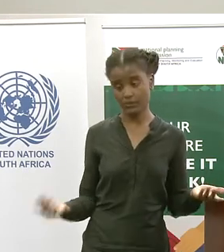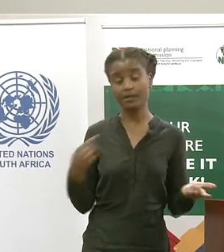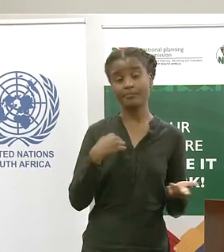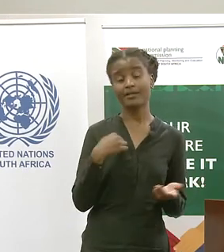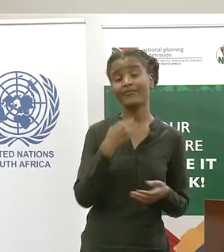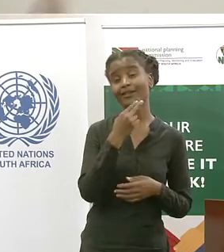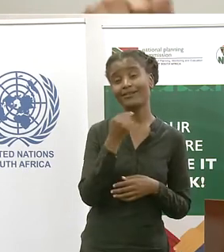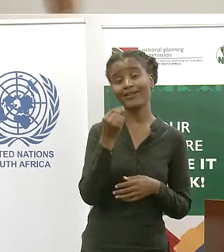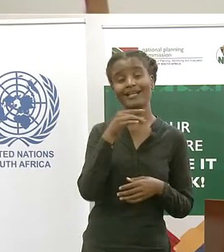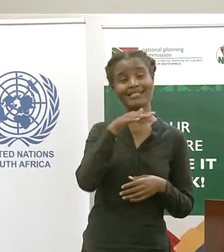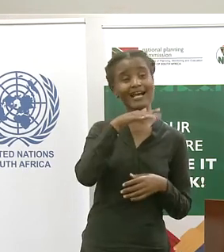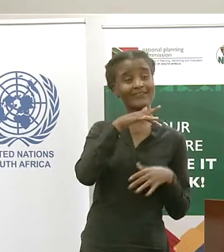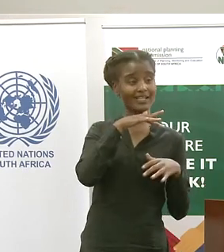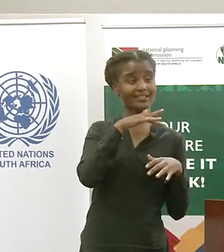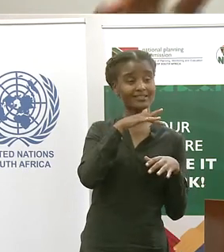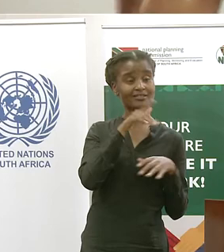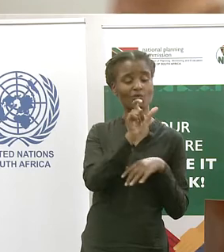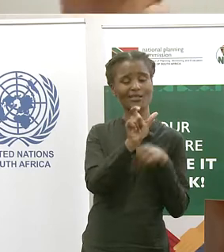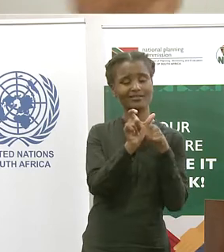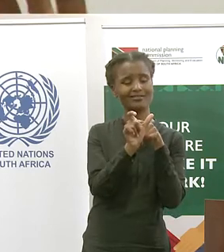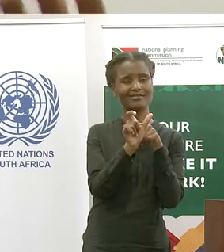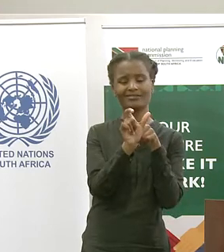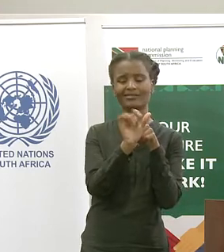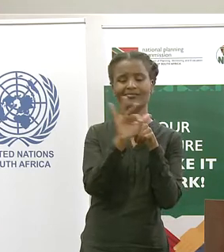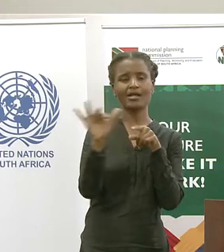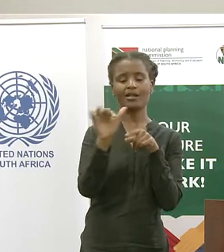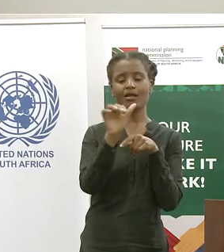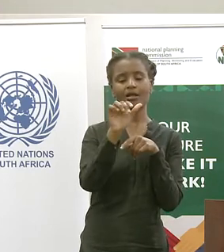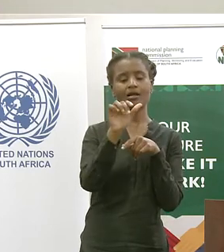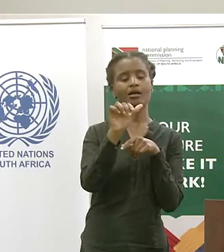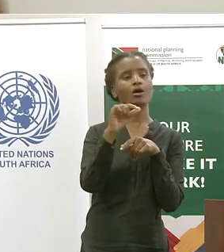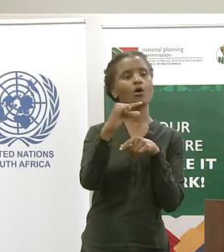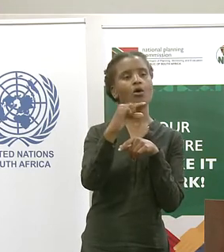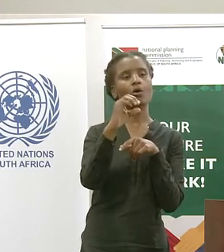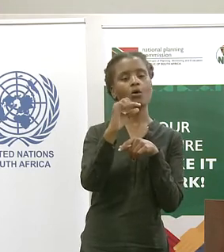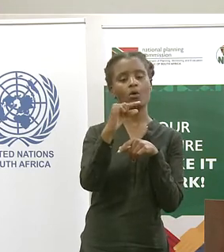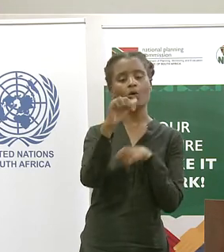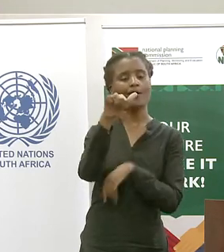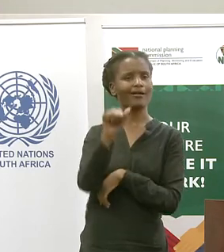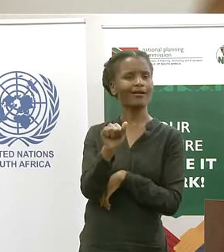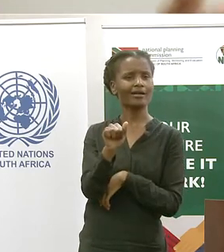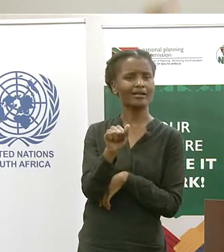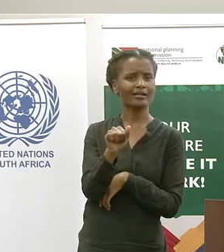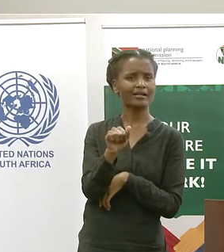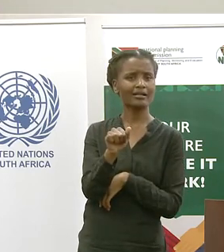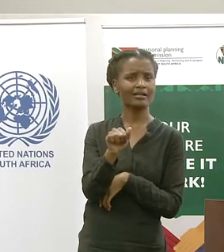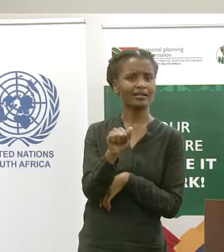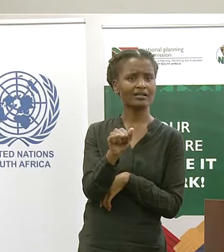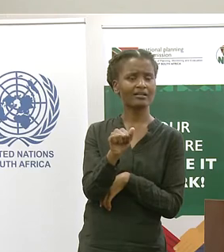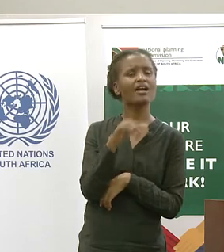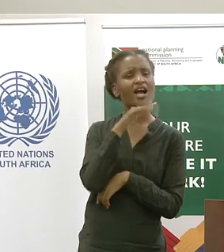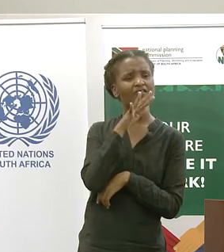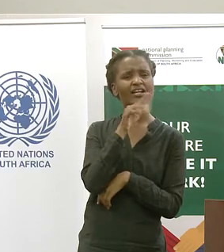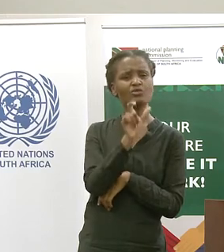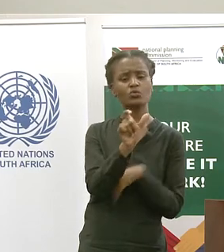word for that, it's a hoha. There's this nice hoha which is and many people might not agree